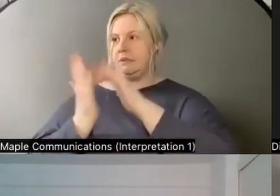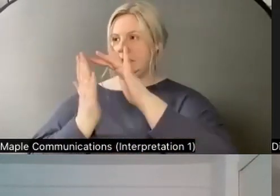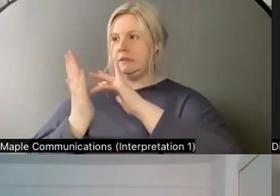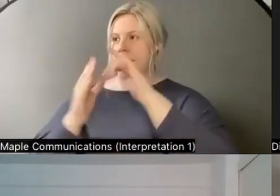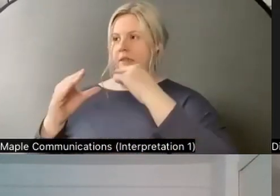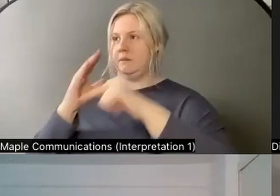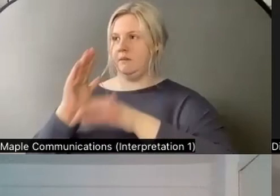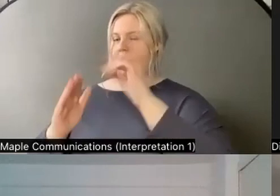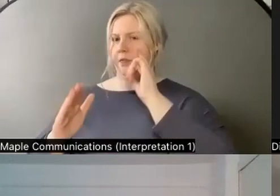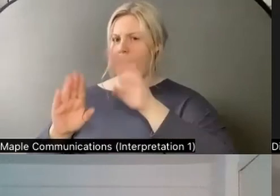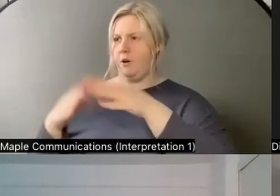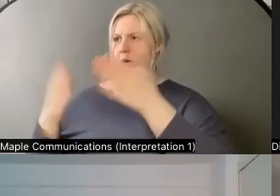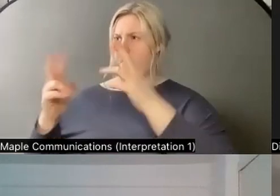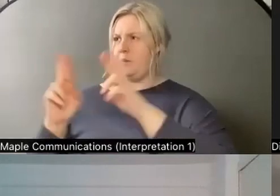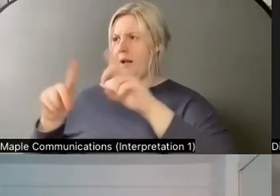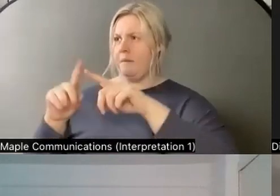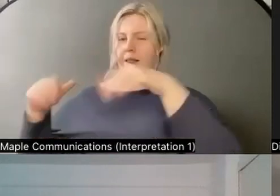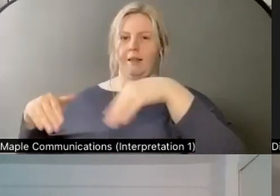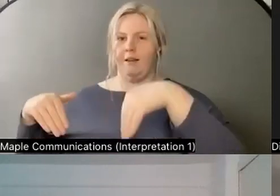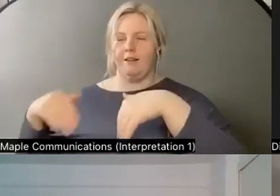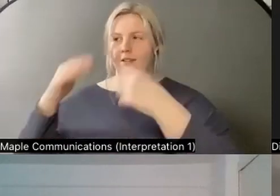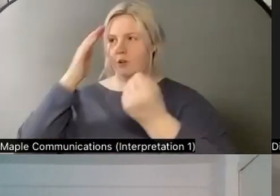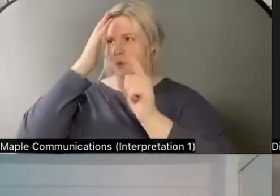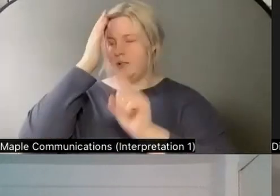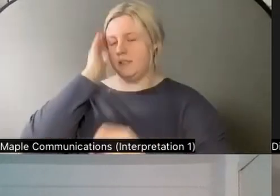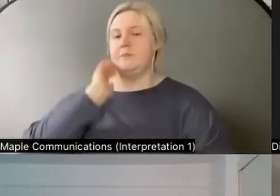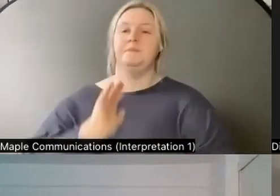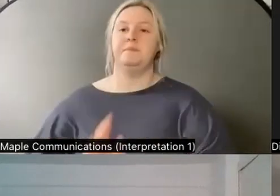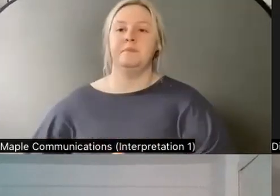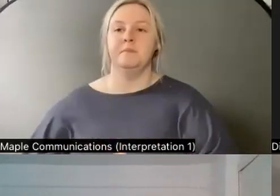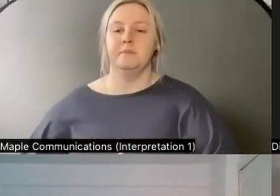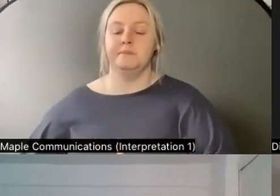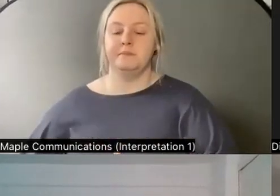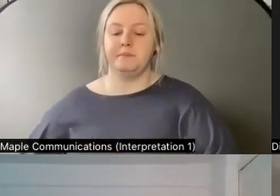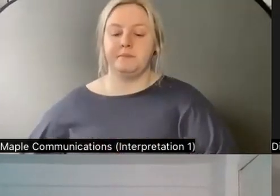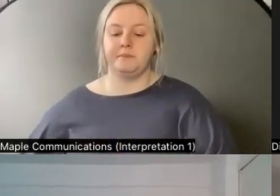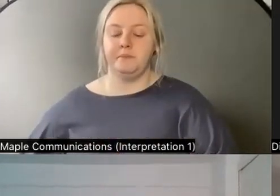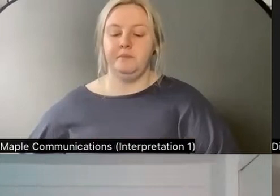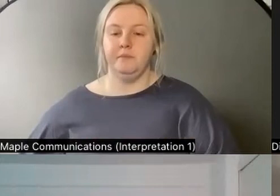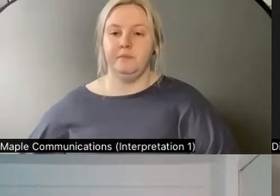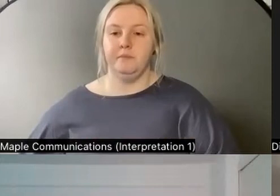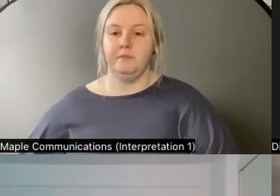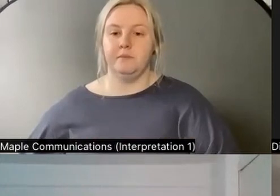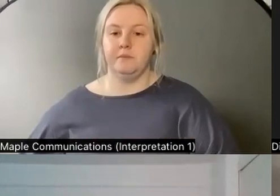thought I opened it up and I did not. This reading is